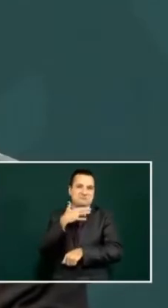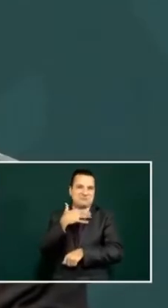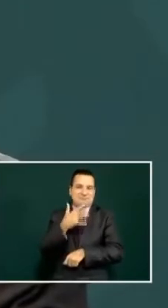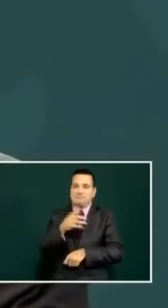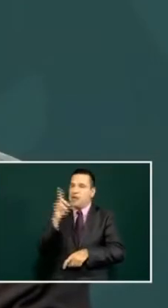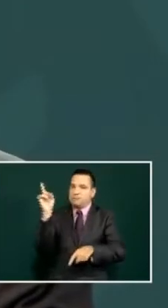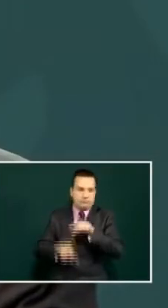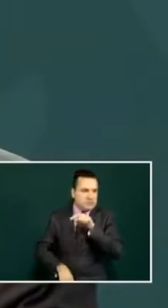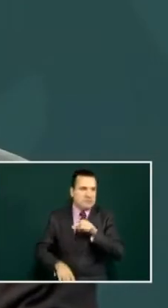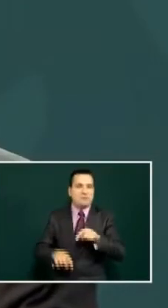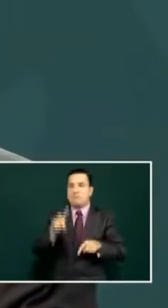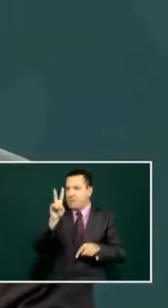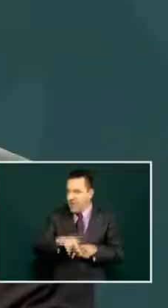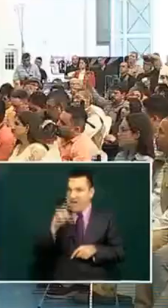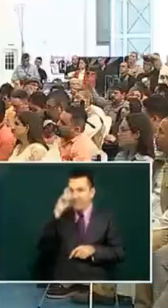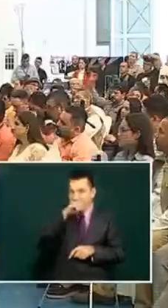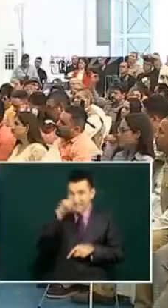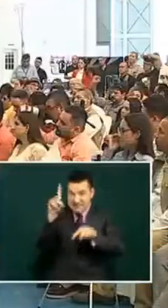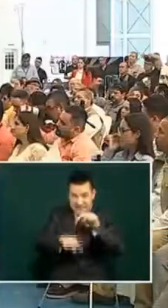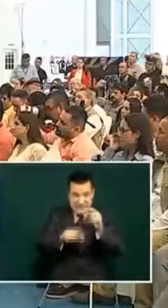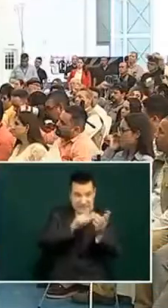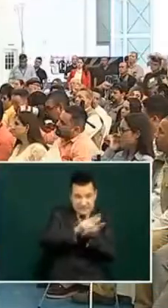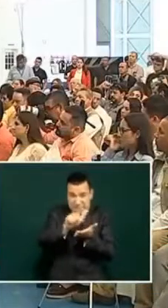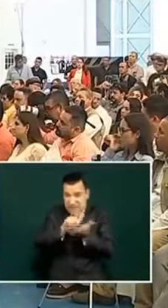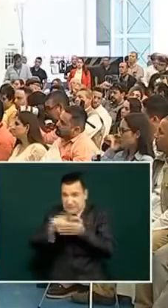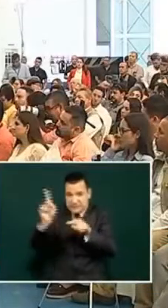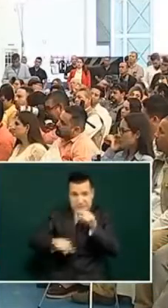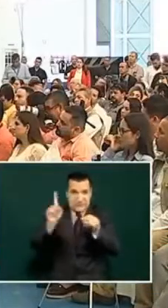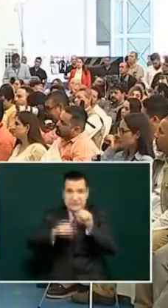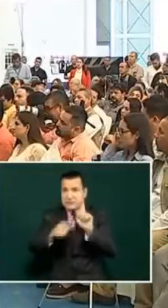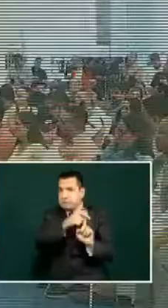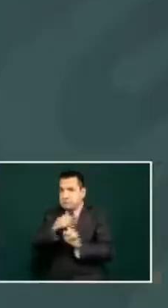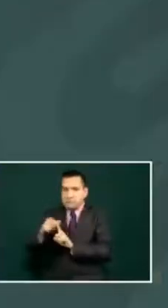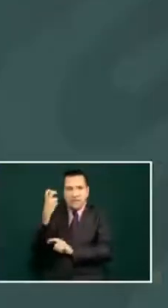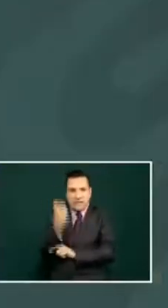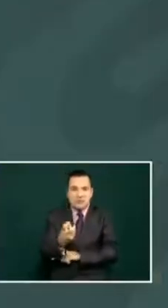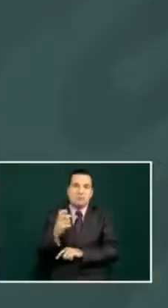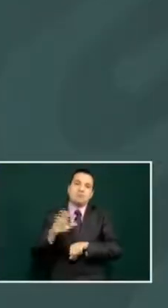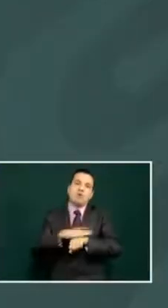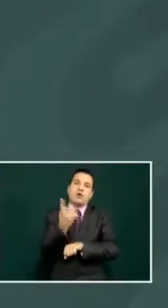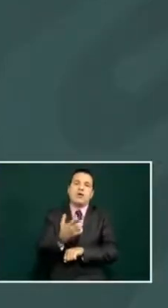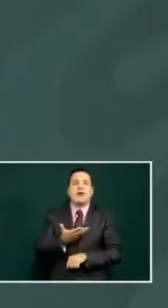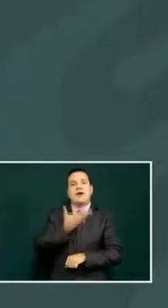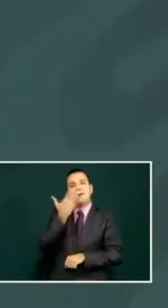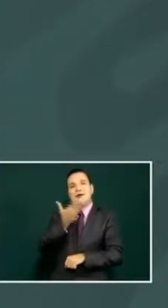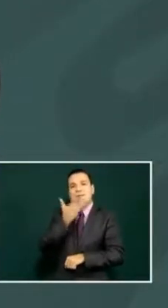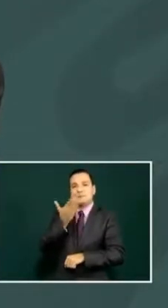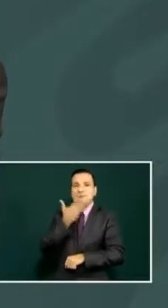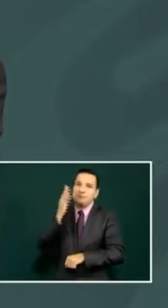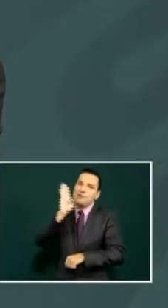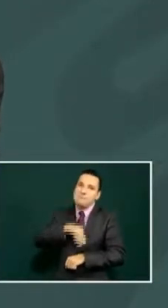deactivate all these things because there is a bad habit they had